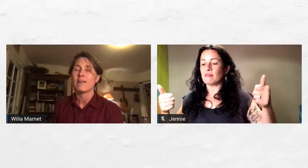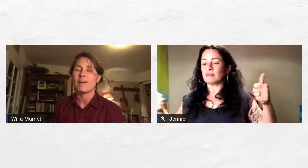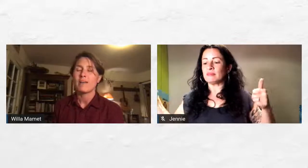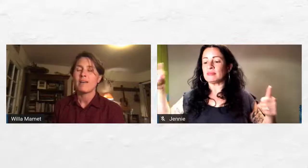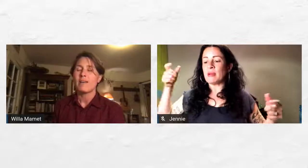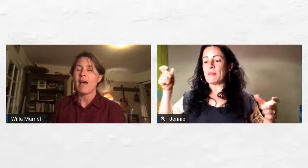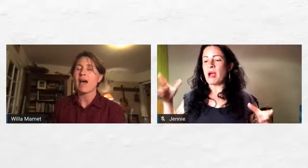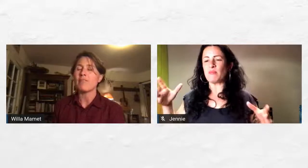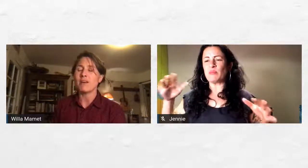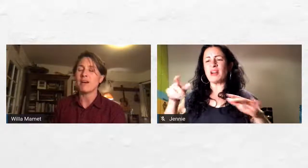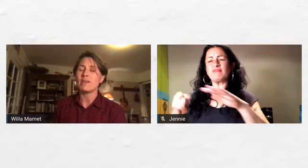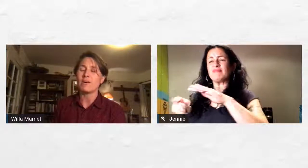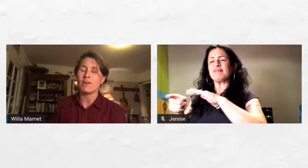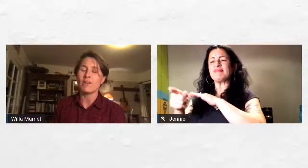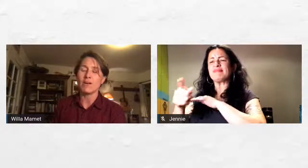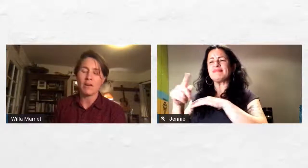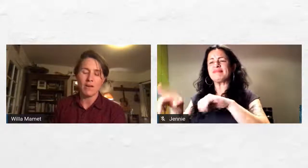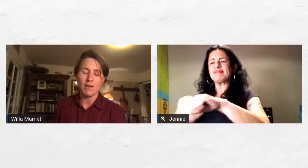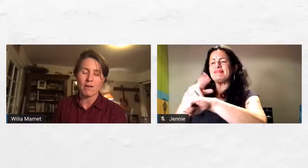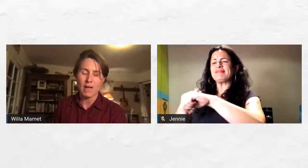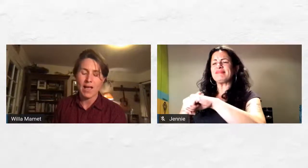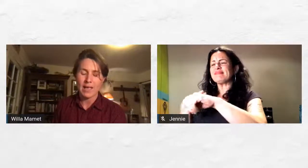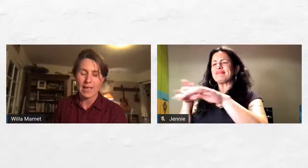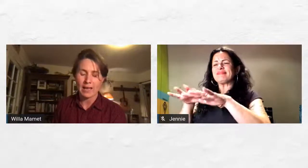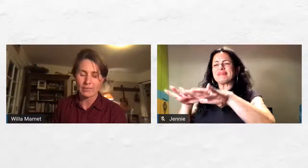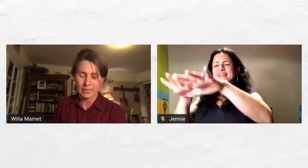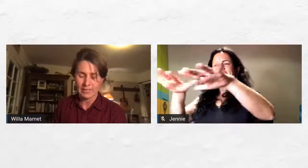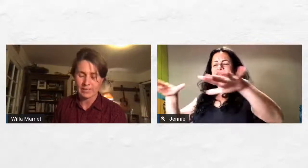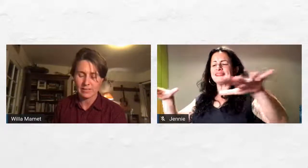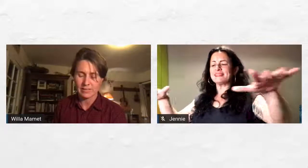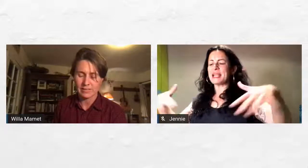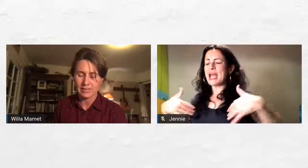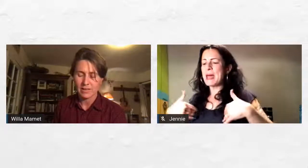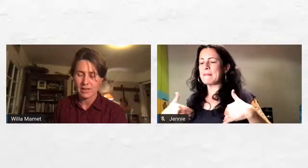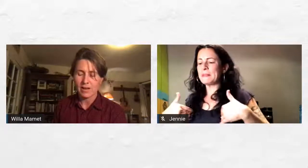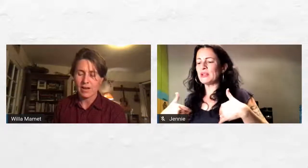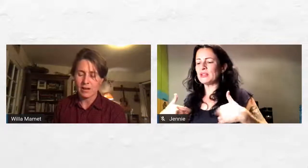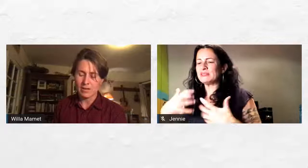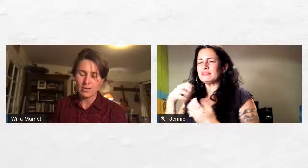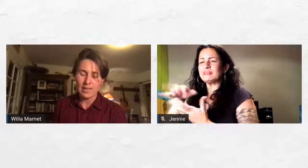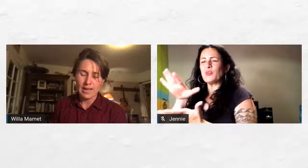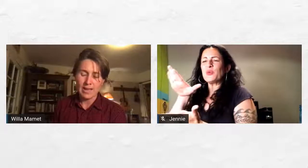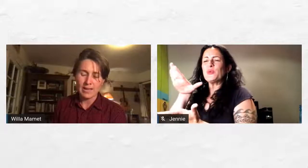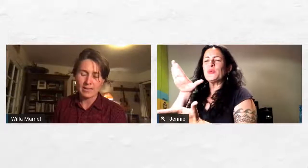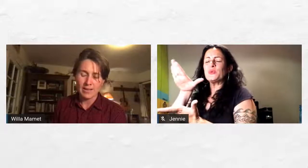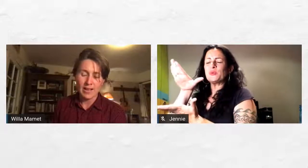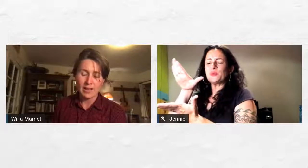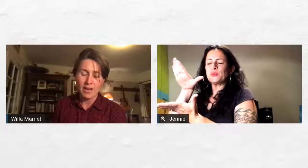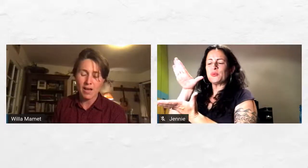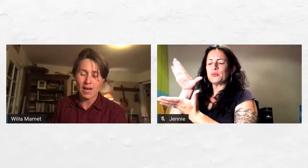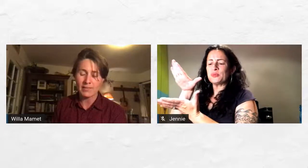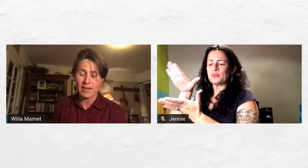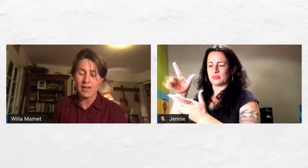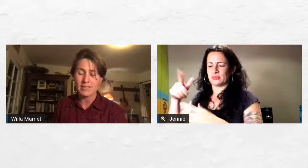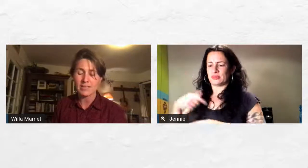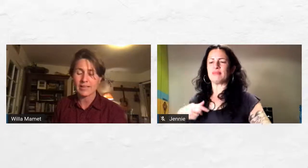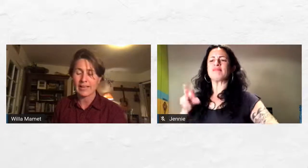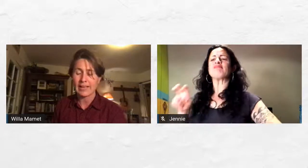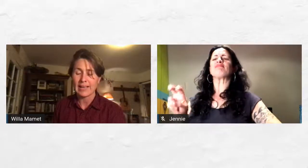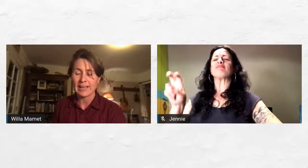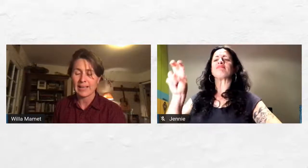roar. I've conquered all my enemies on land and on